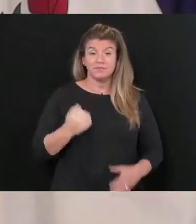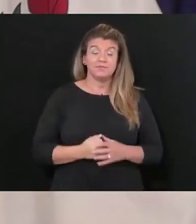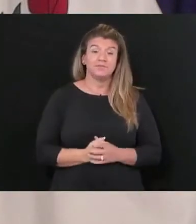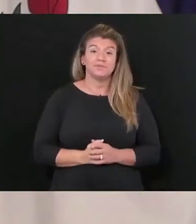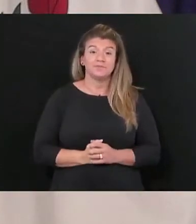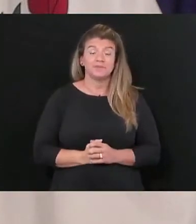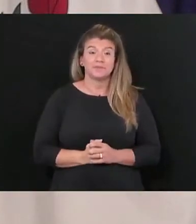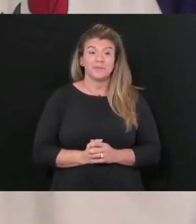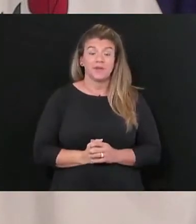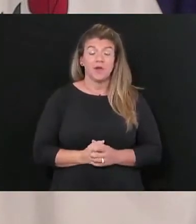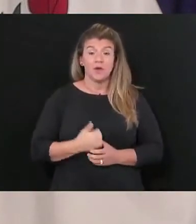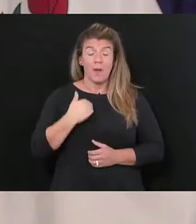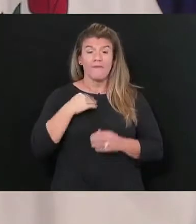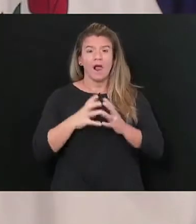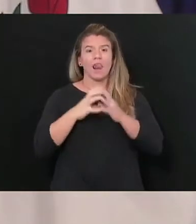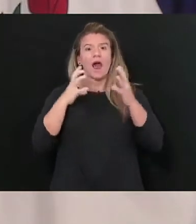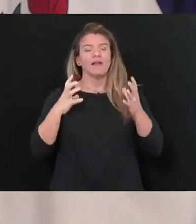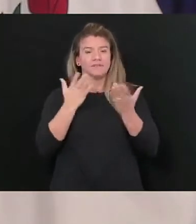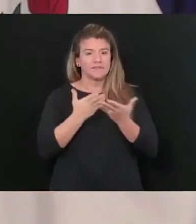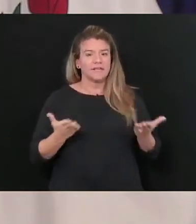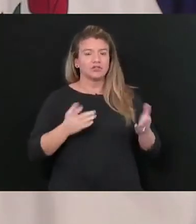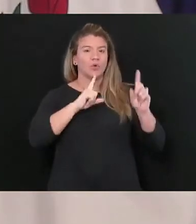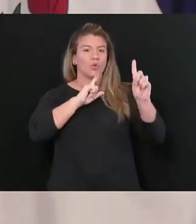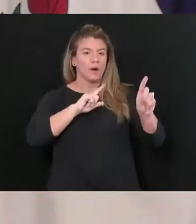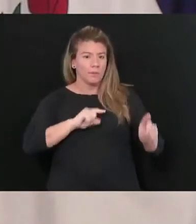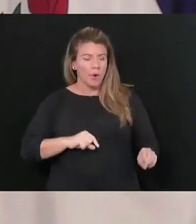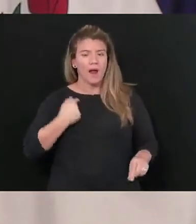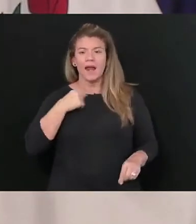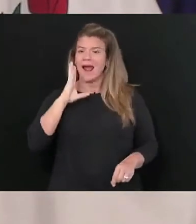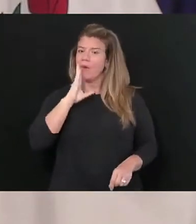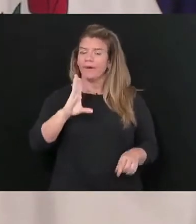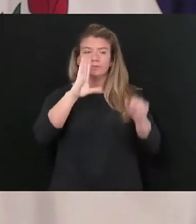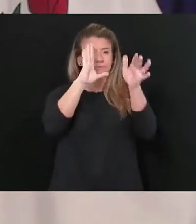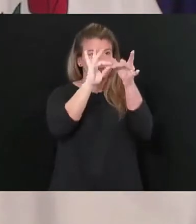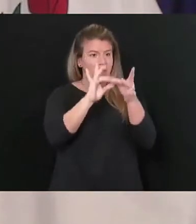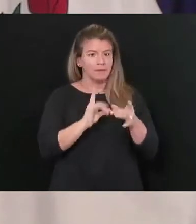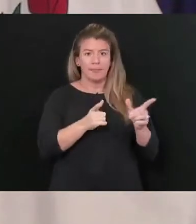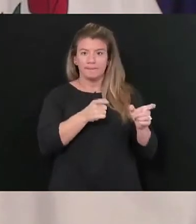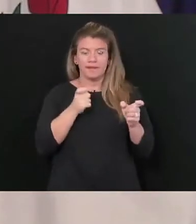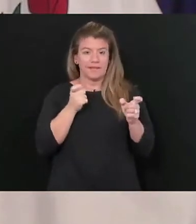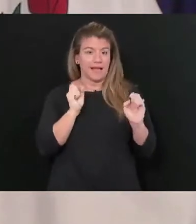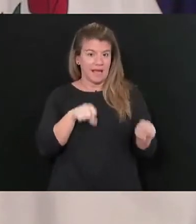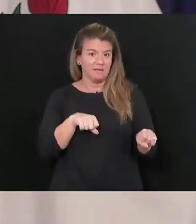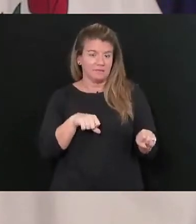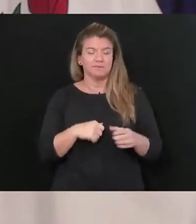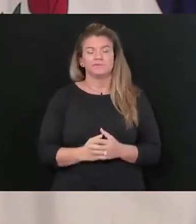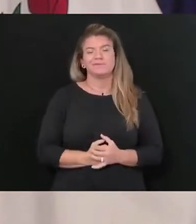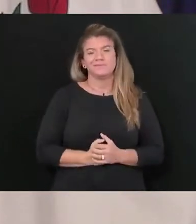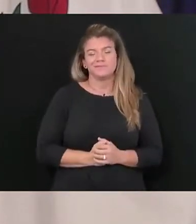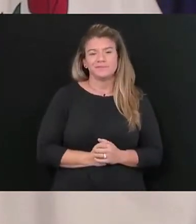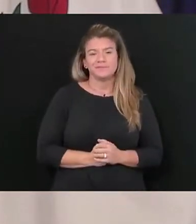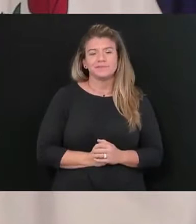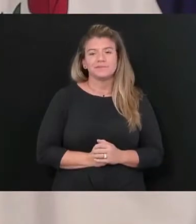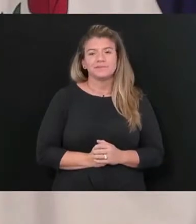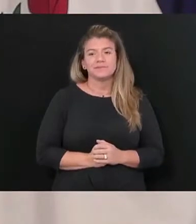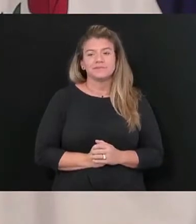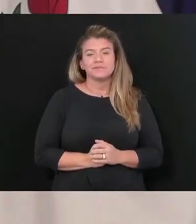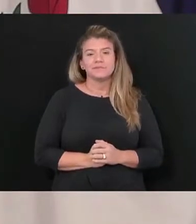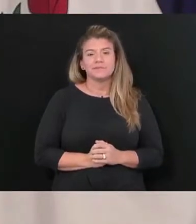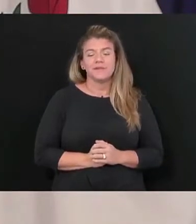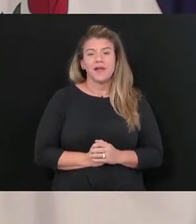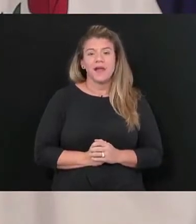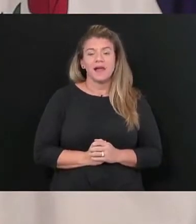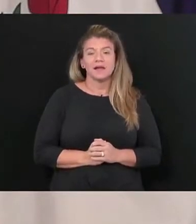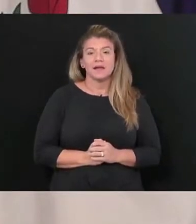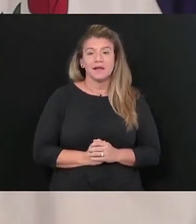We got a lot to report, and we'll go through it as quickly as we possibly can. You know, in the most respectful way, I always